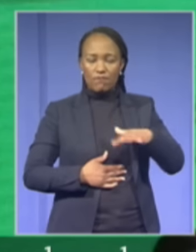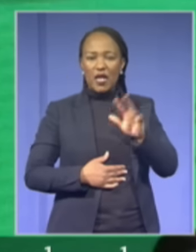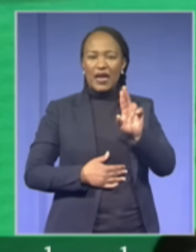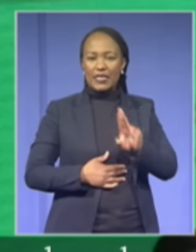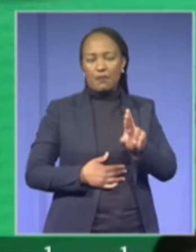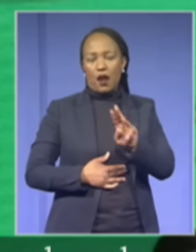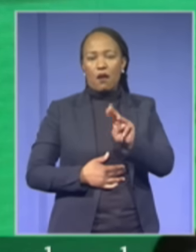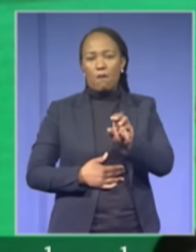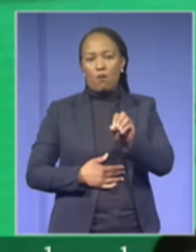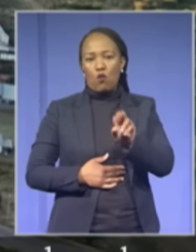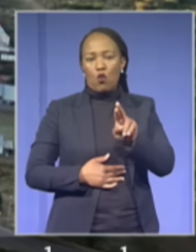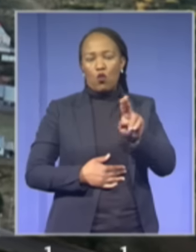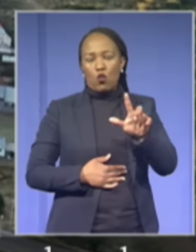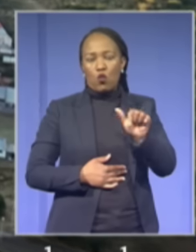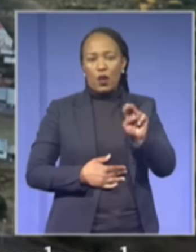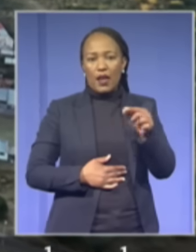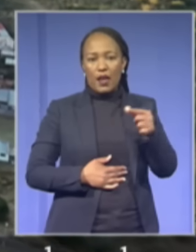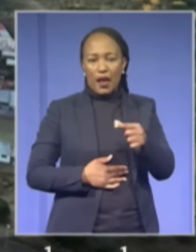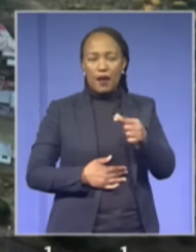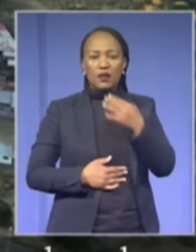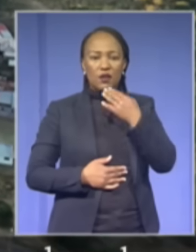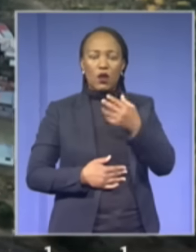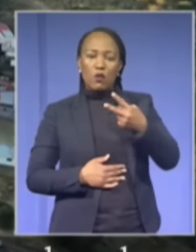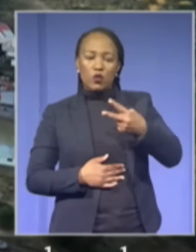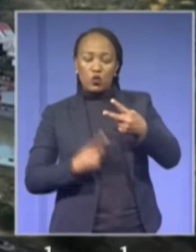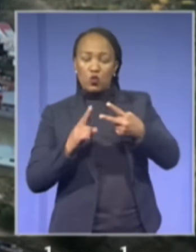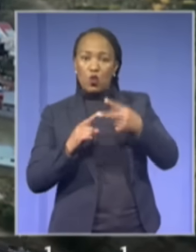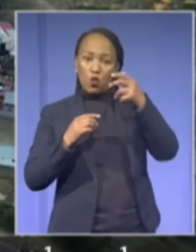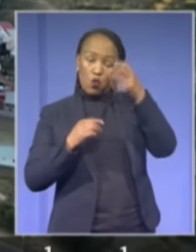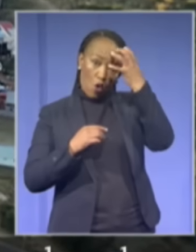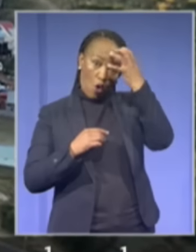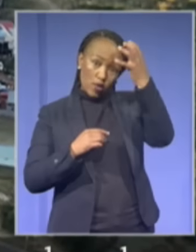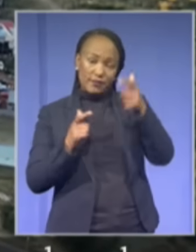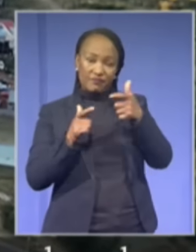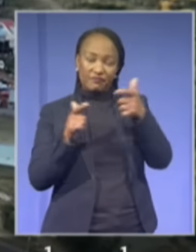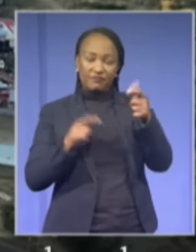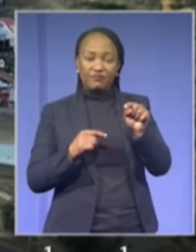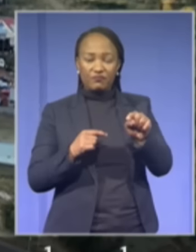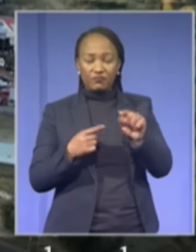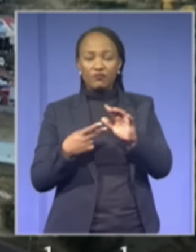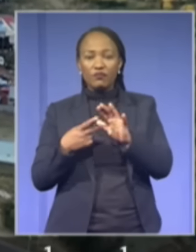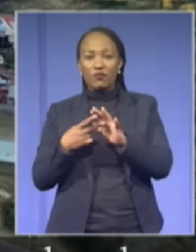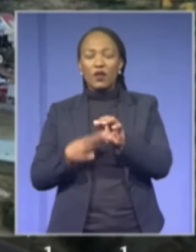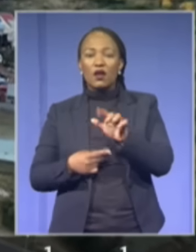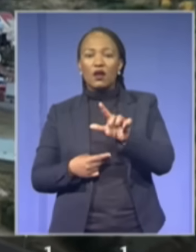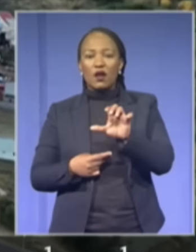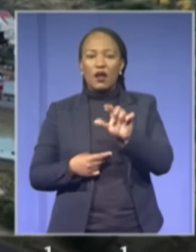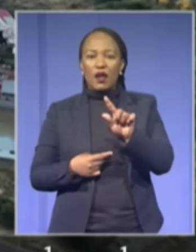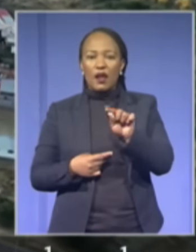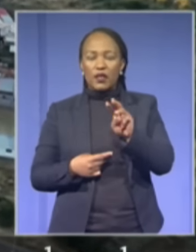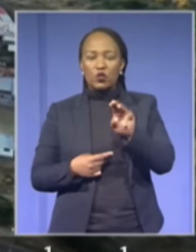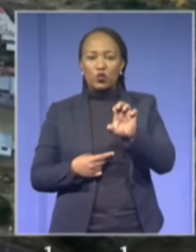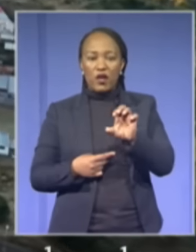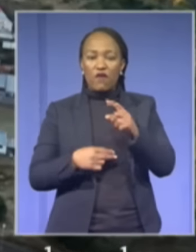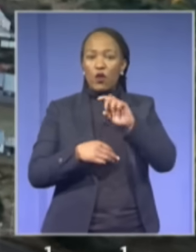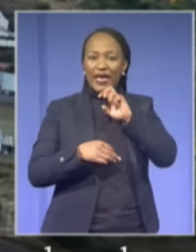fitlhelela gore kgafela wa bobedi ke kgosikgolo le gore Ramono Pilane Lentswe ke ene kgosi ya nakwana